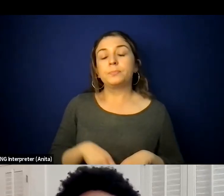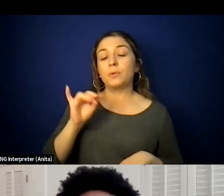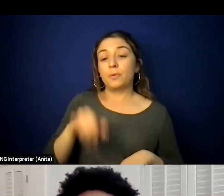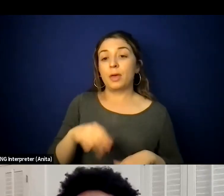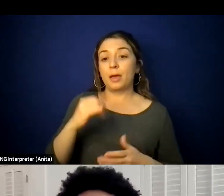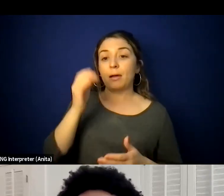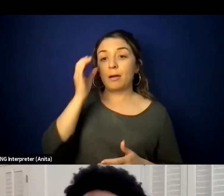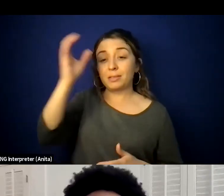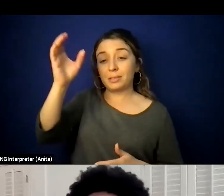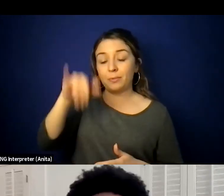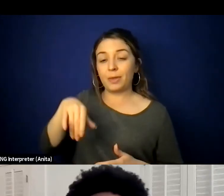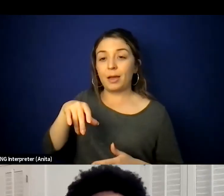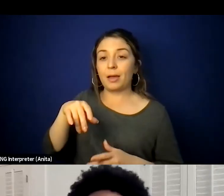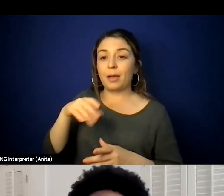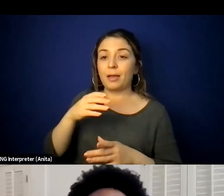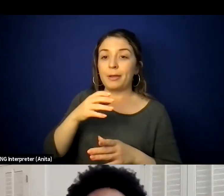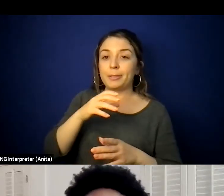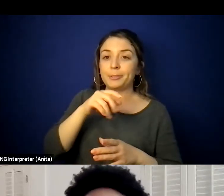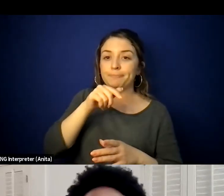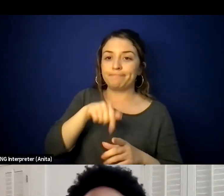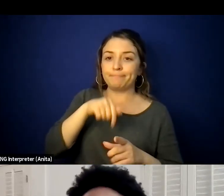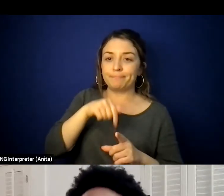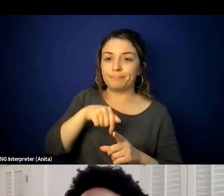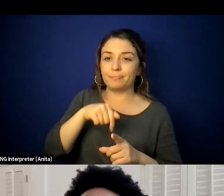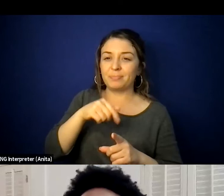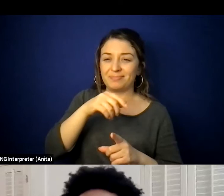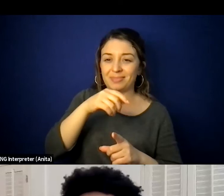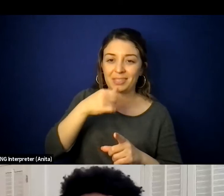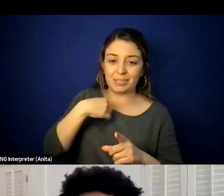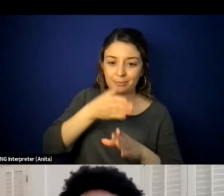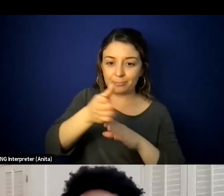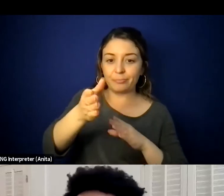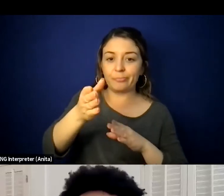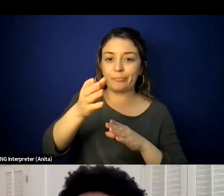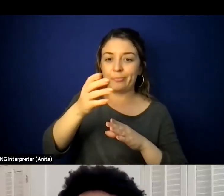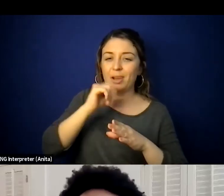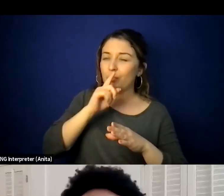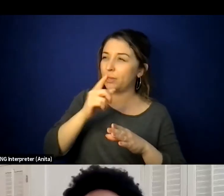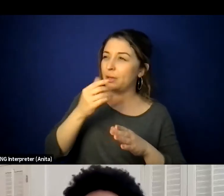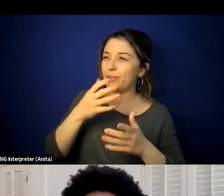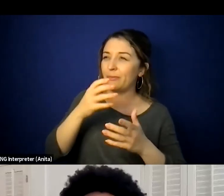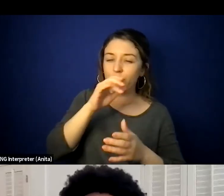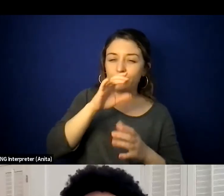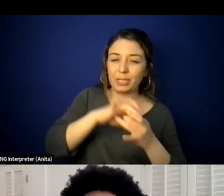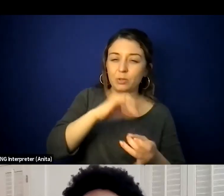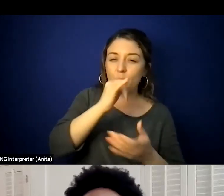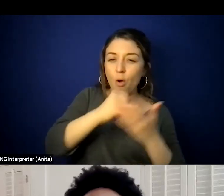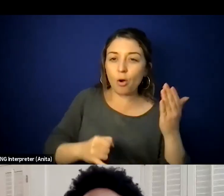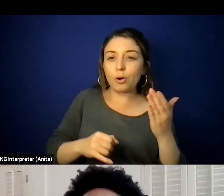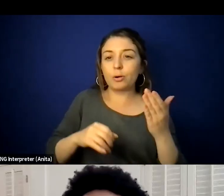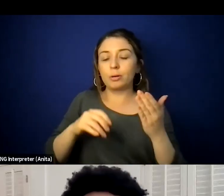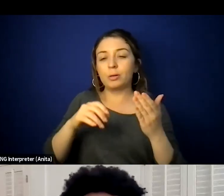of a philanthropic sector that was actually very wary of art and culture and cultural